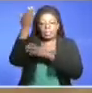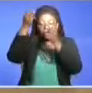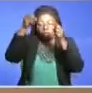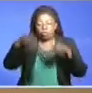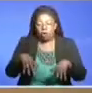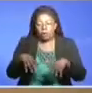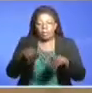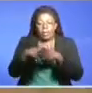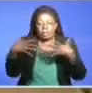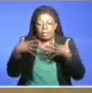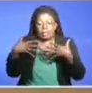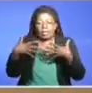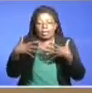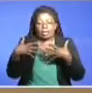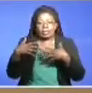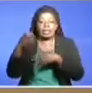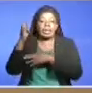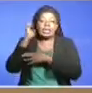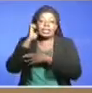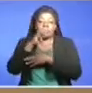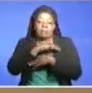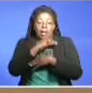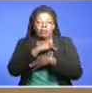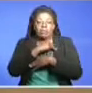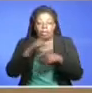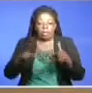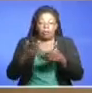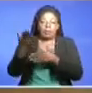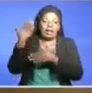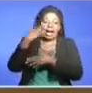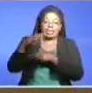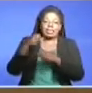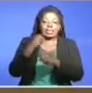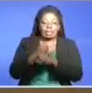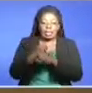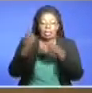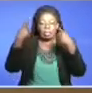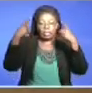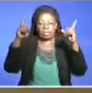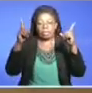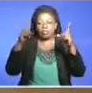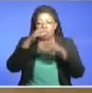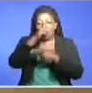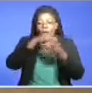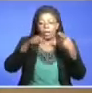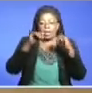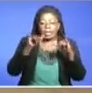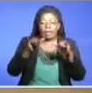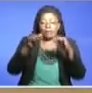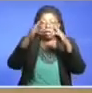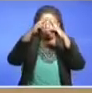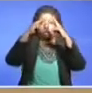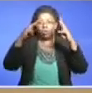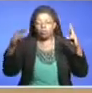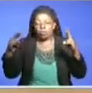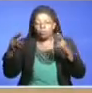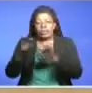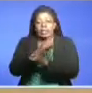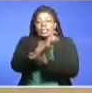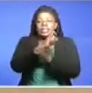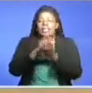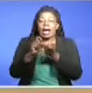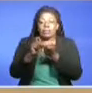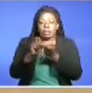the fear that Elizabeth McPhee has lived with since last year. Successive hurricanes left the roof of her house severely